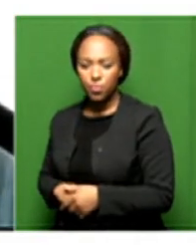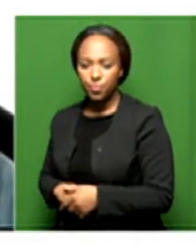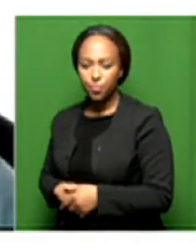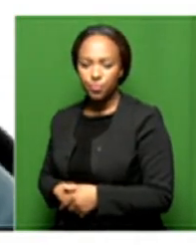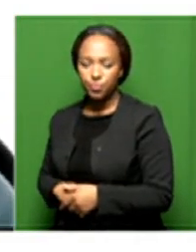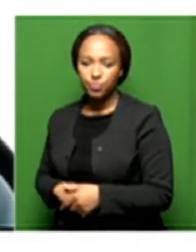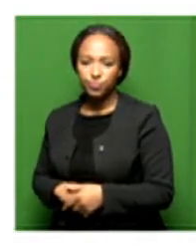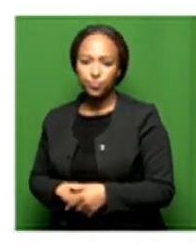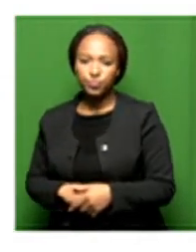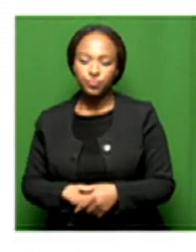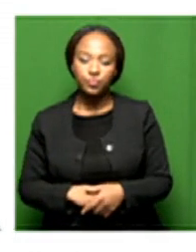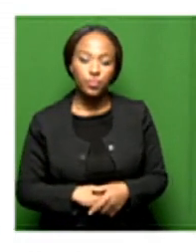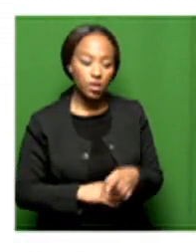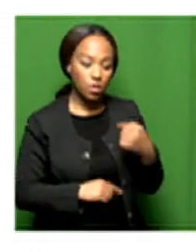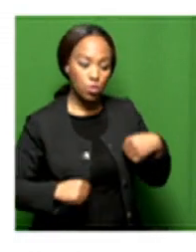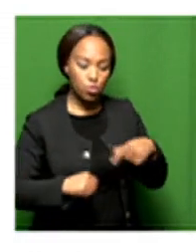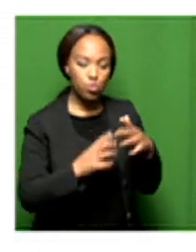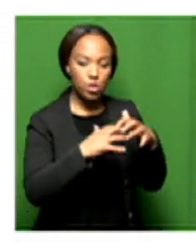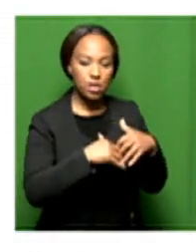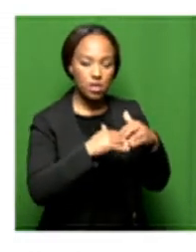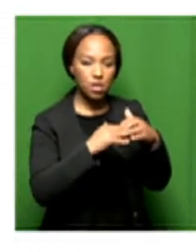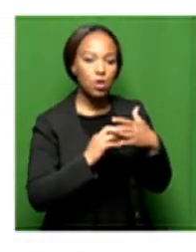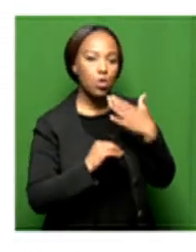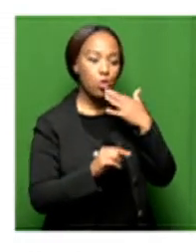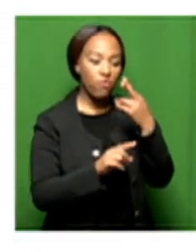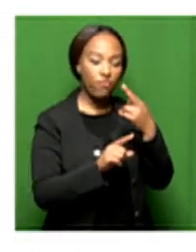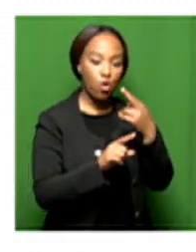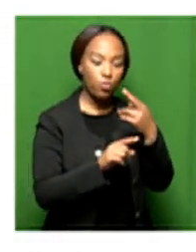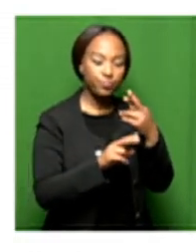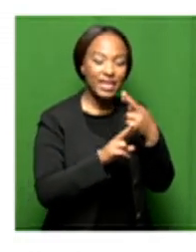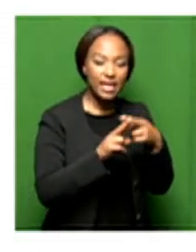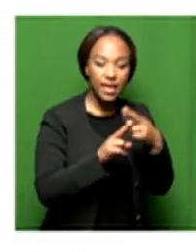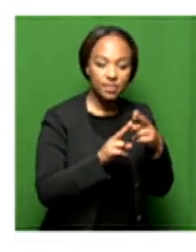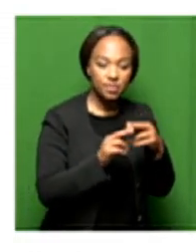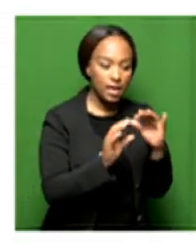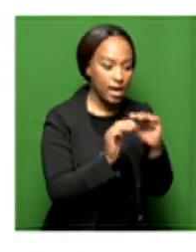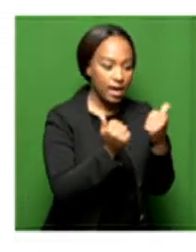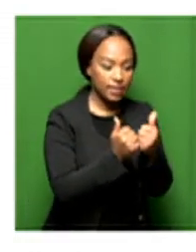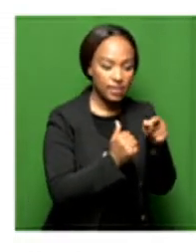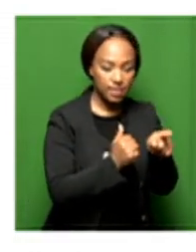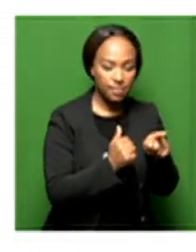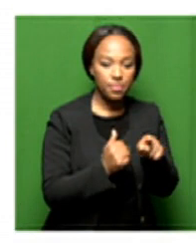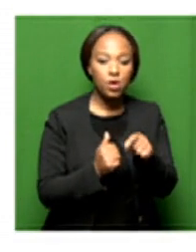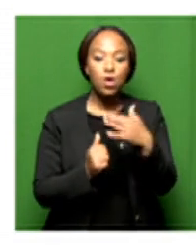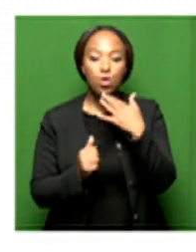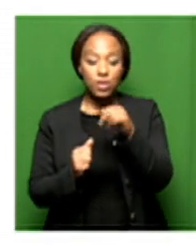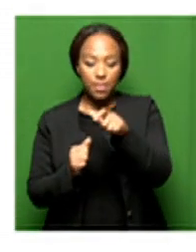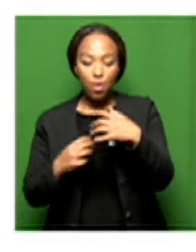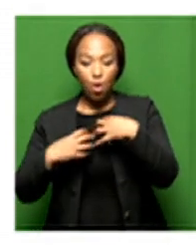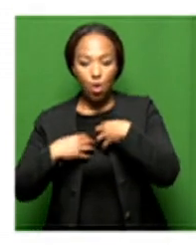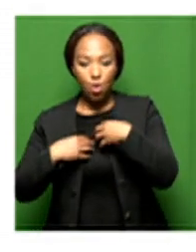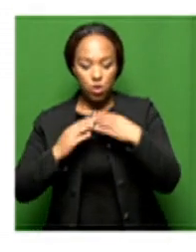So we basically created it for tenants, agents, and landlords, and with the idea that all of them should